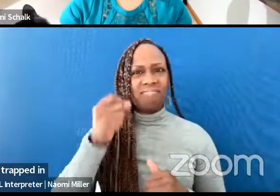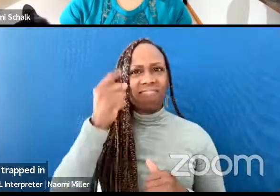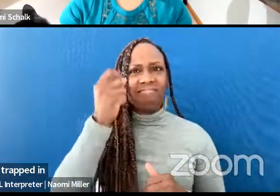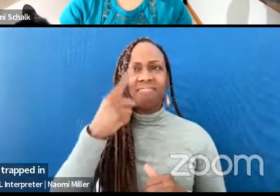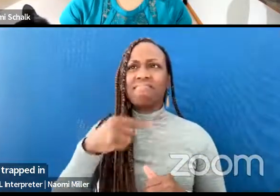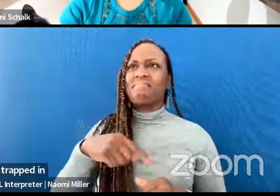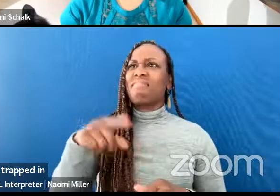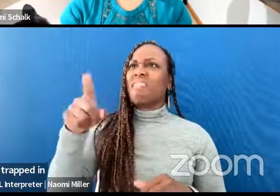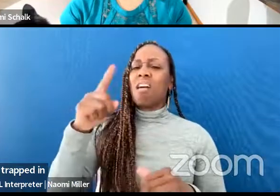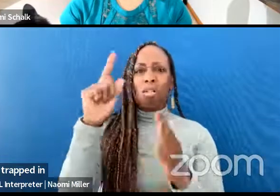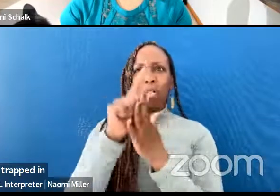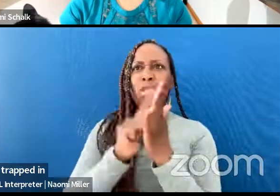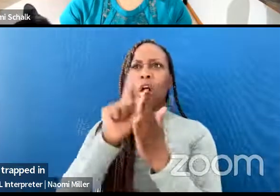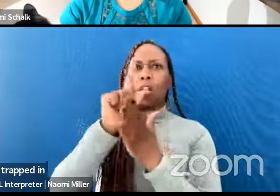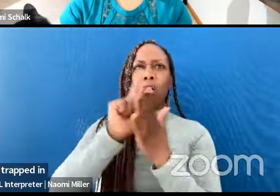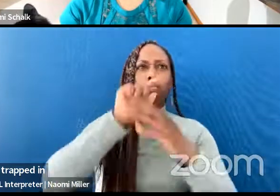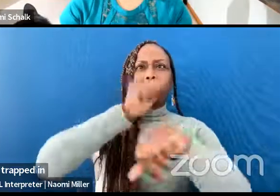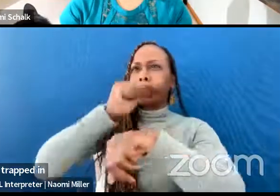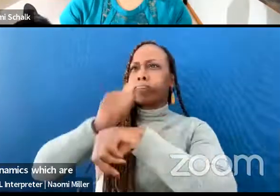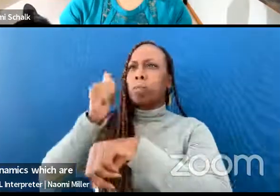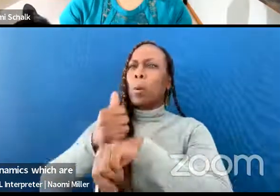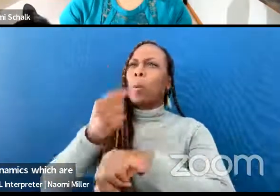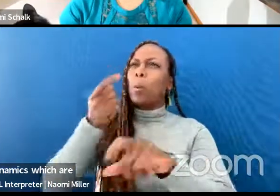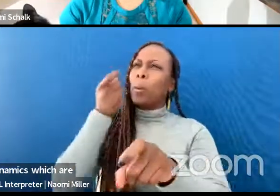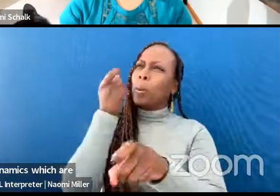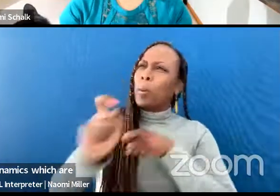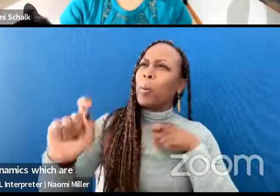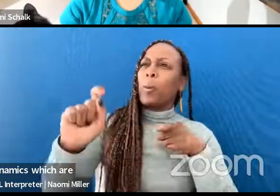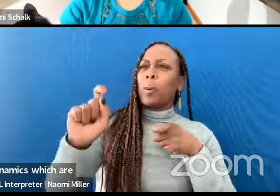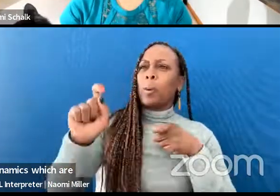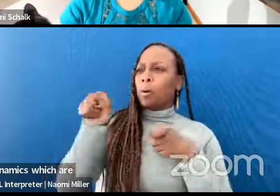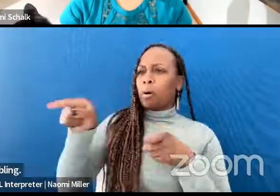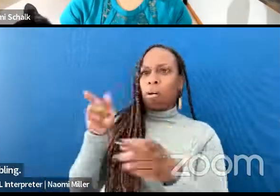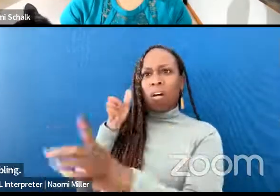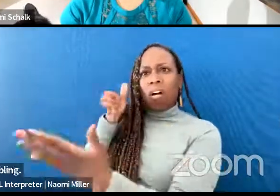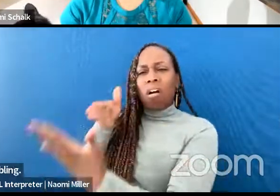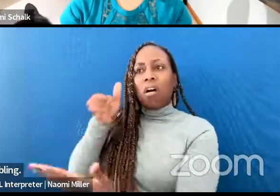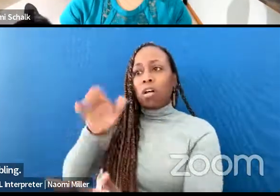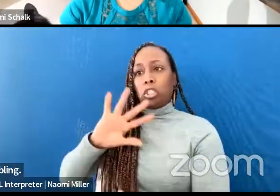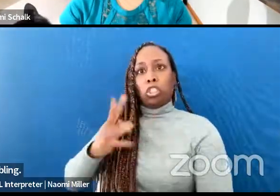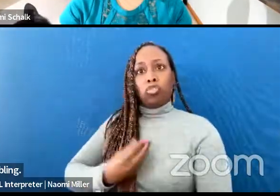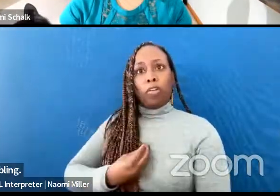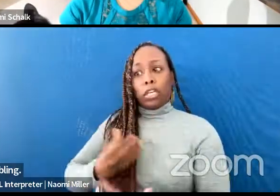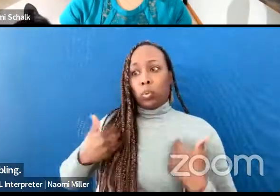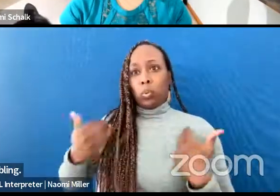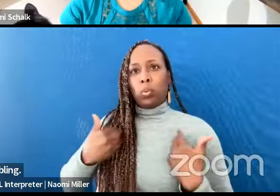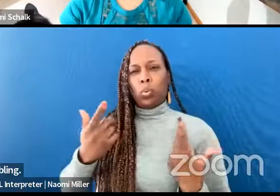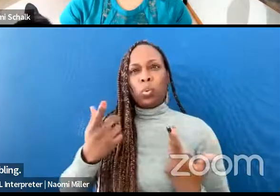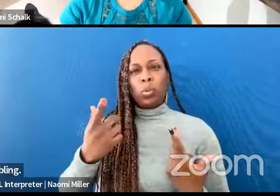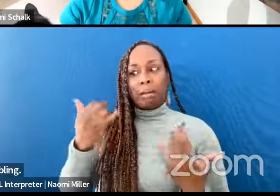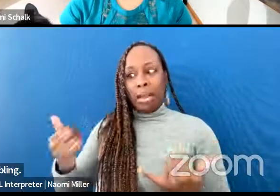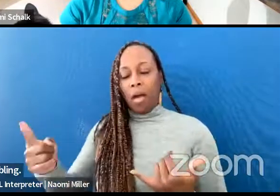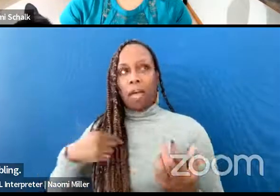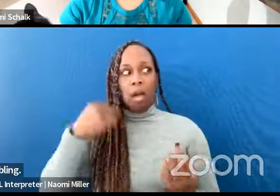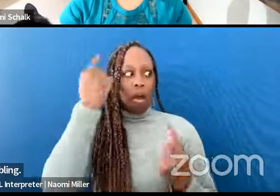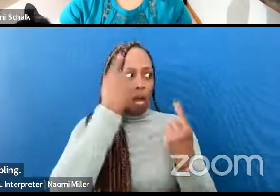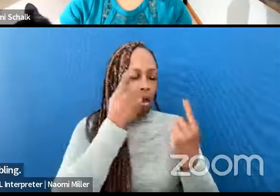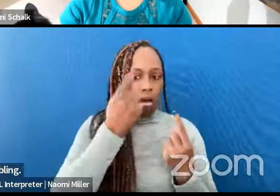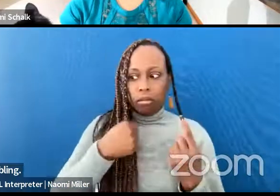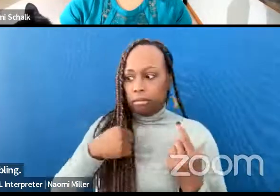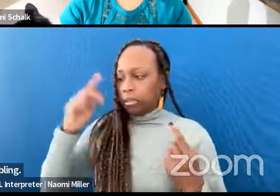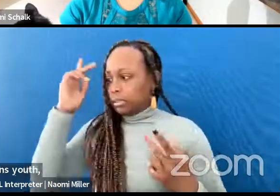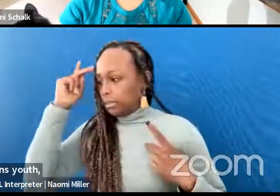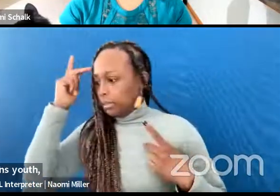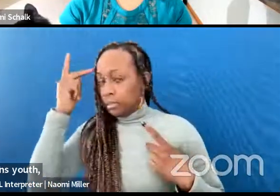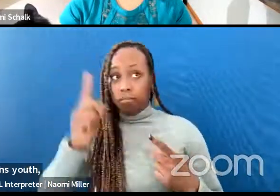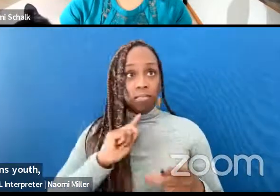legislation targeting trans youth, and they question if they are indeed really trans. Some of them we have lost